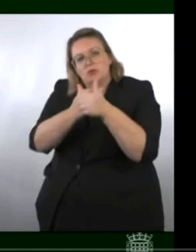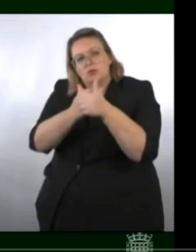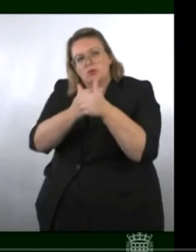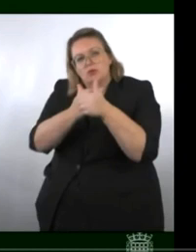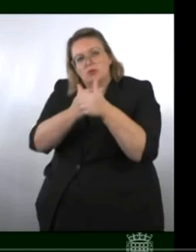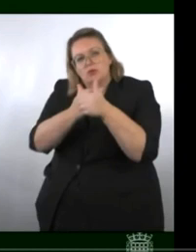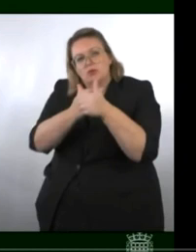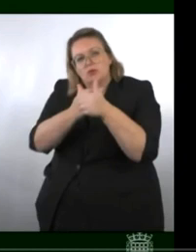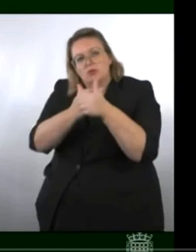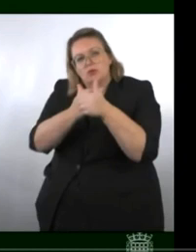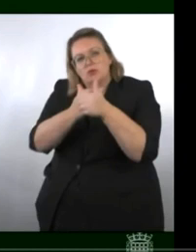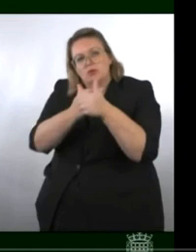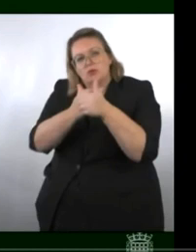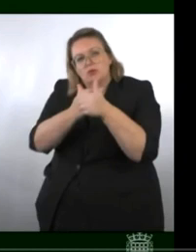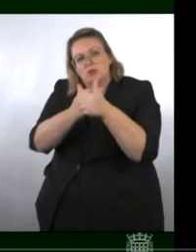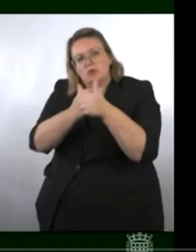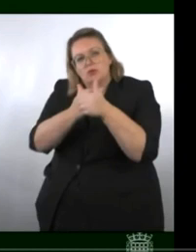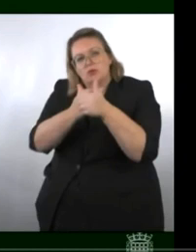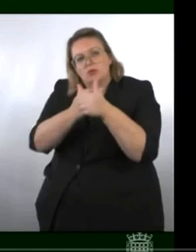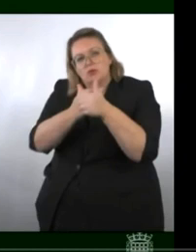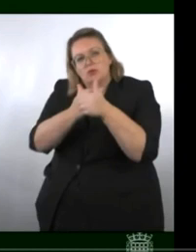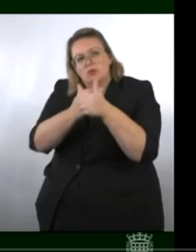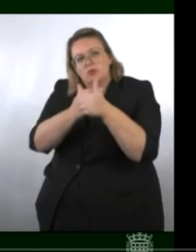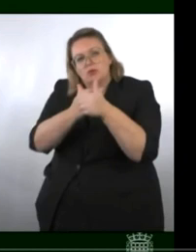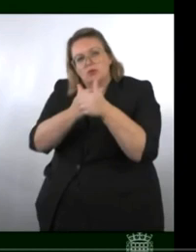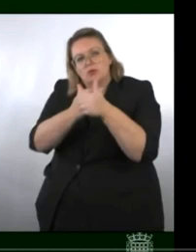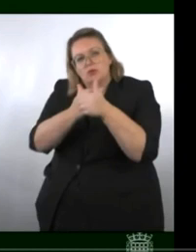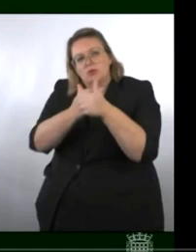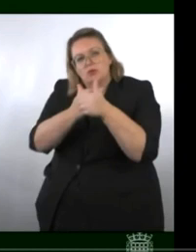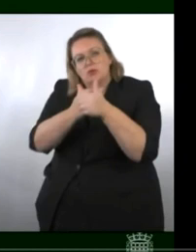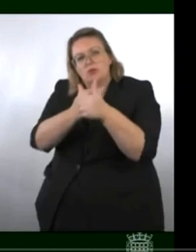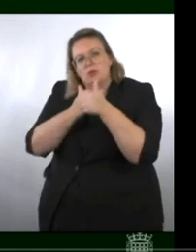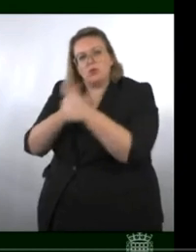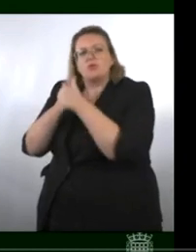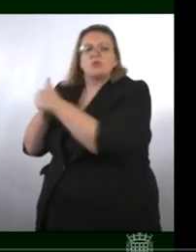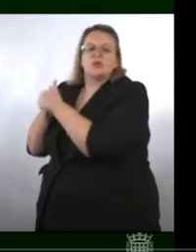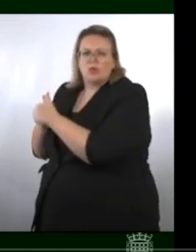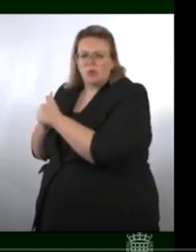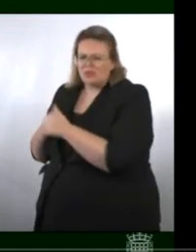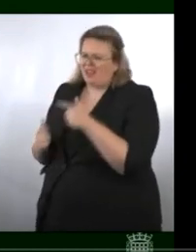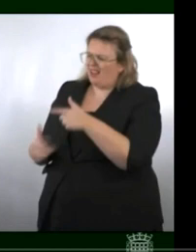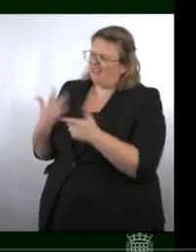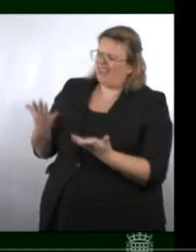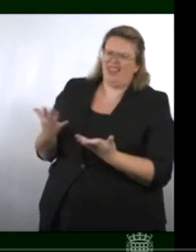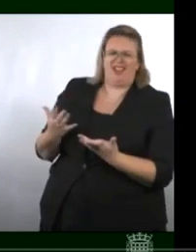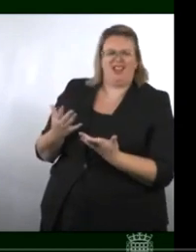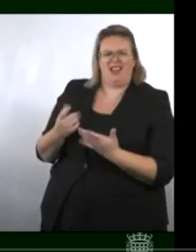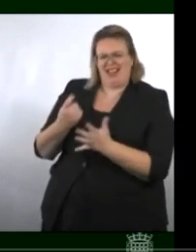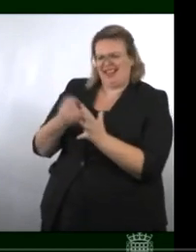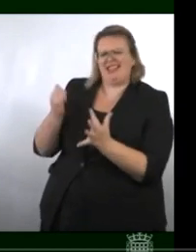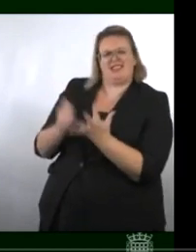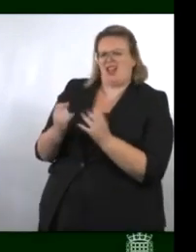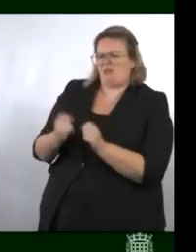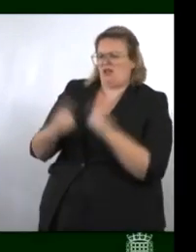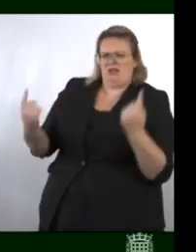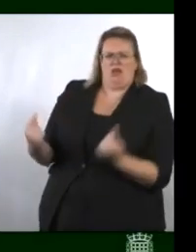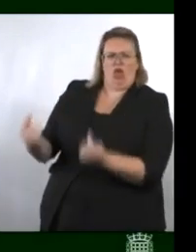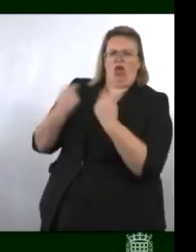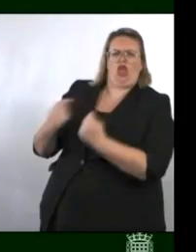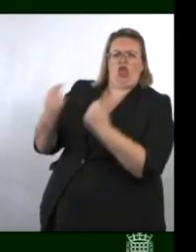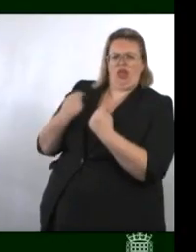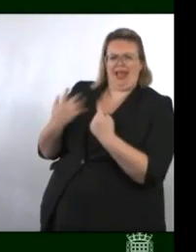you're insulting him, basically, for asking that question. Right, Honourable Gentleman, opposite, to attack